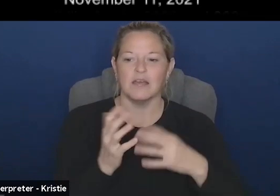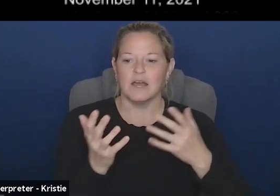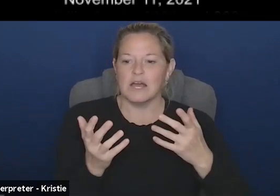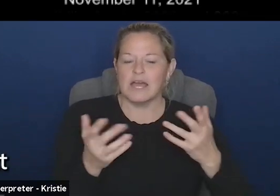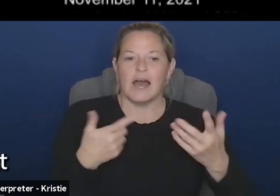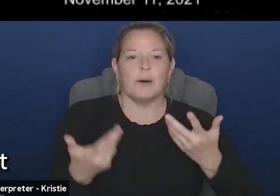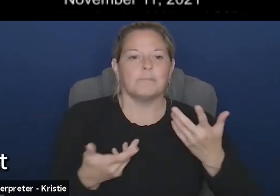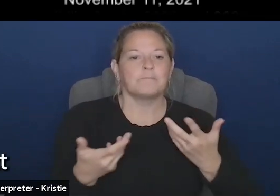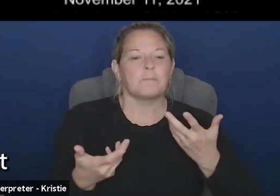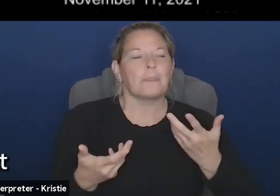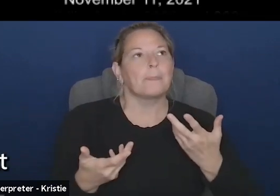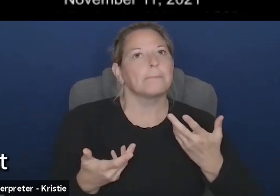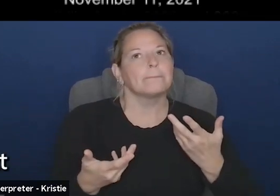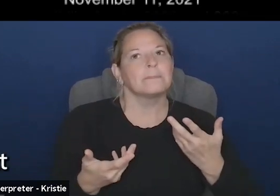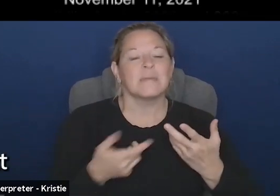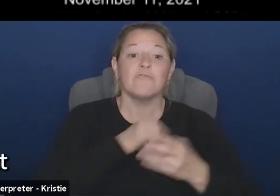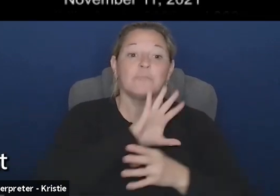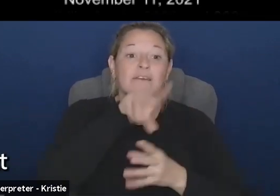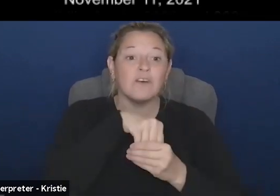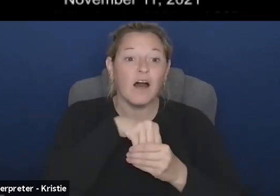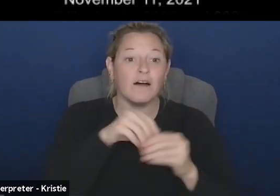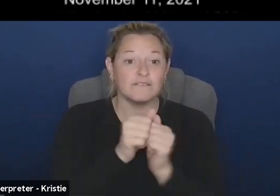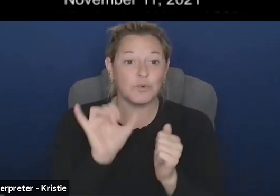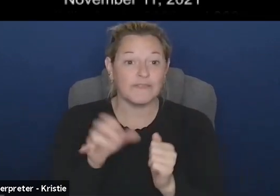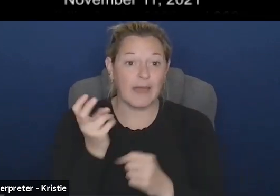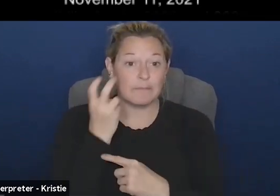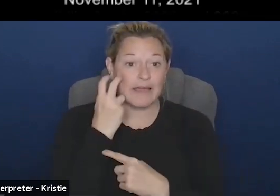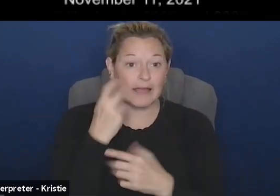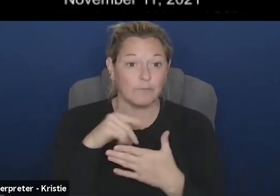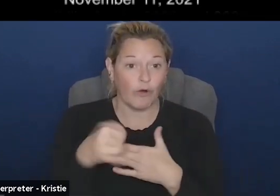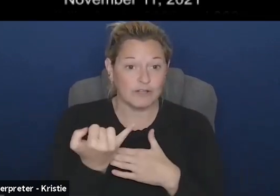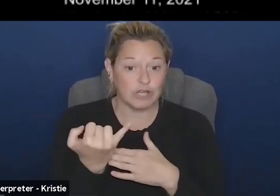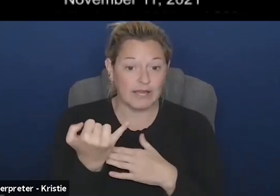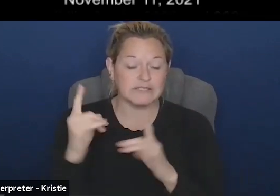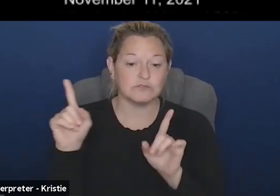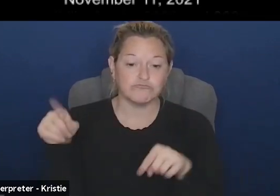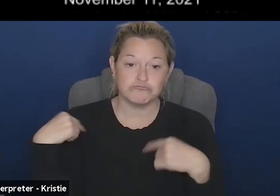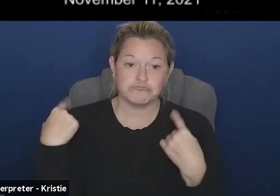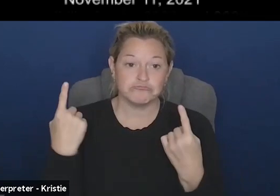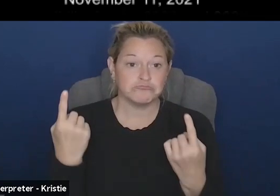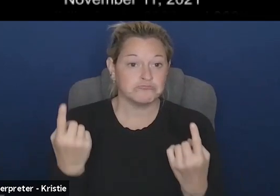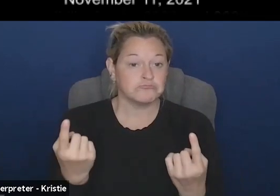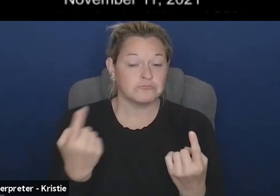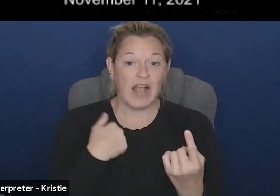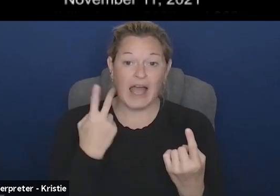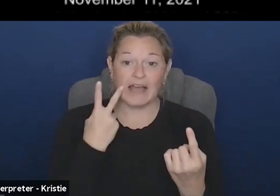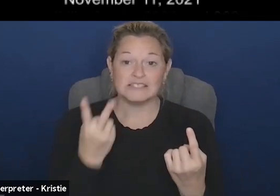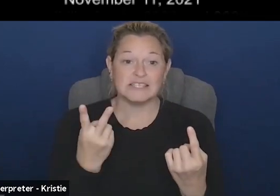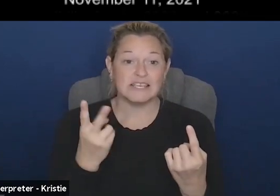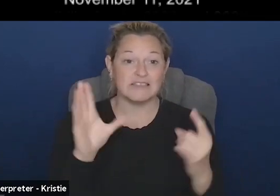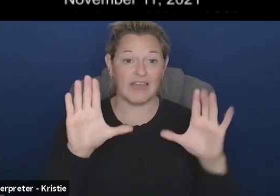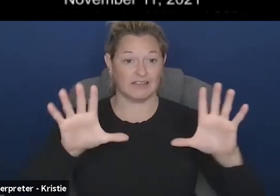sort of involved with the Blind Arduino project because I see it as a really a